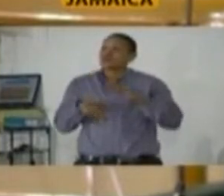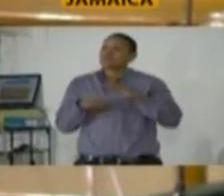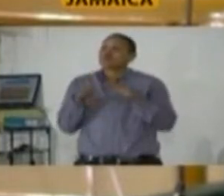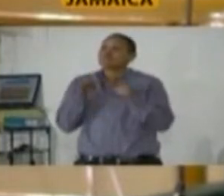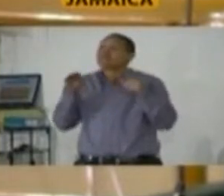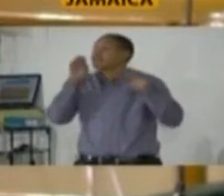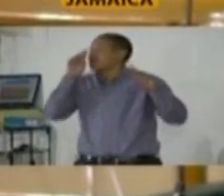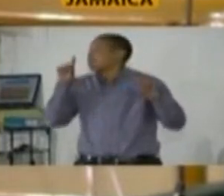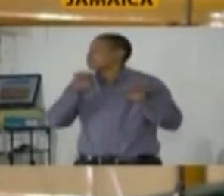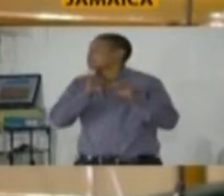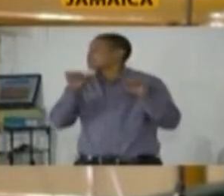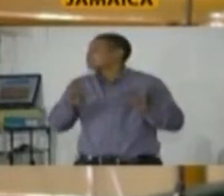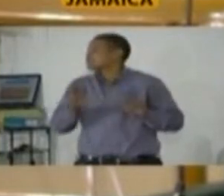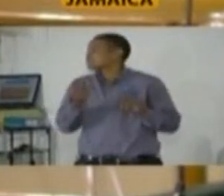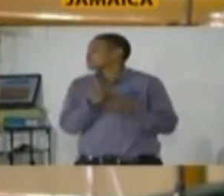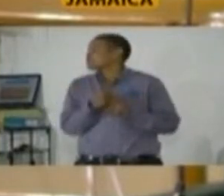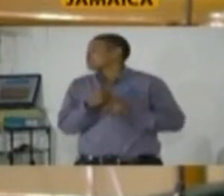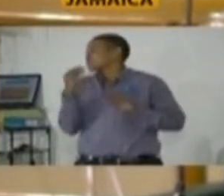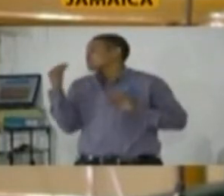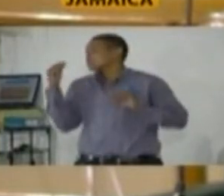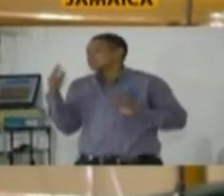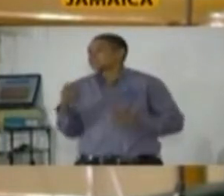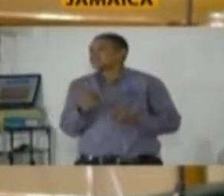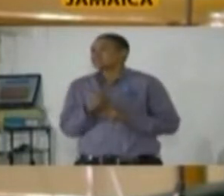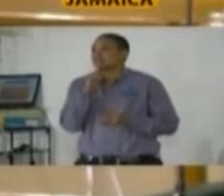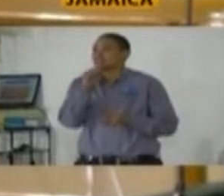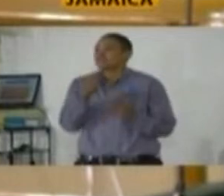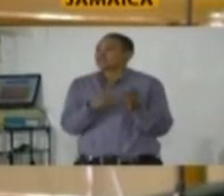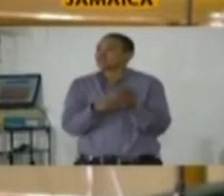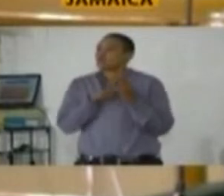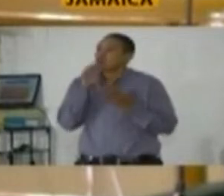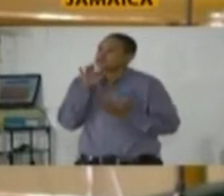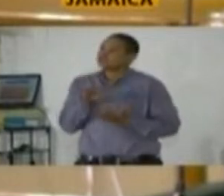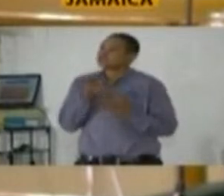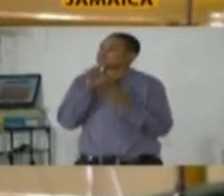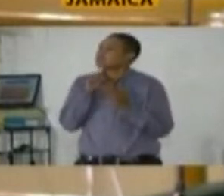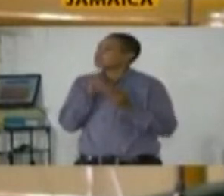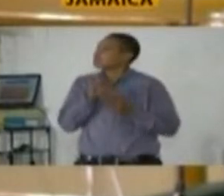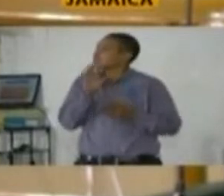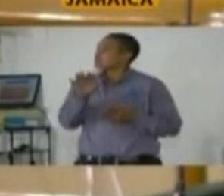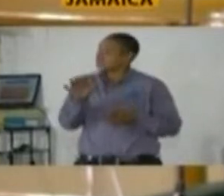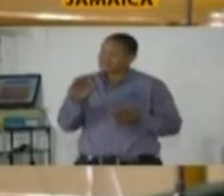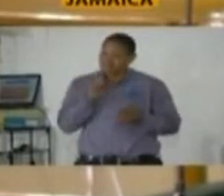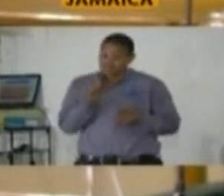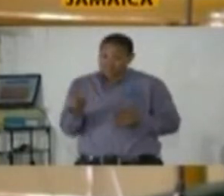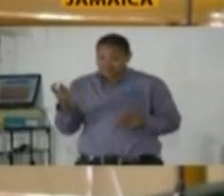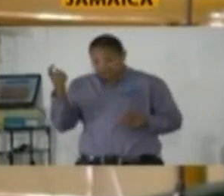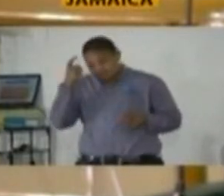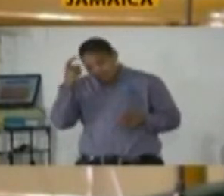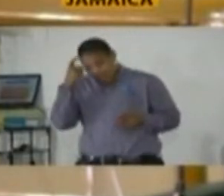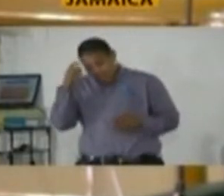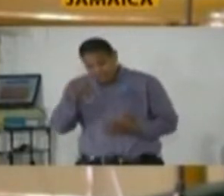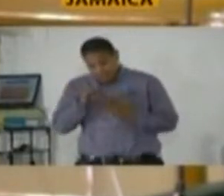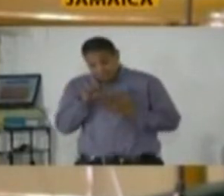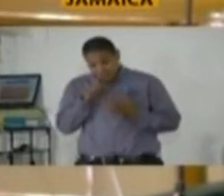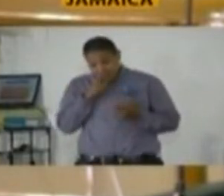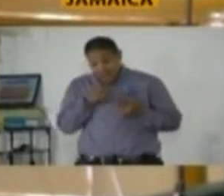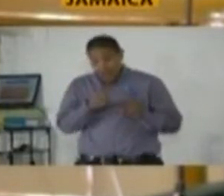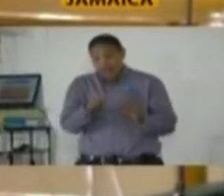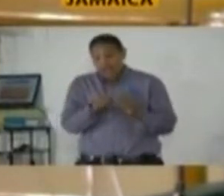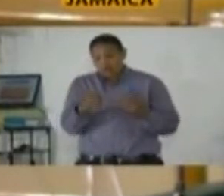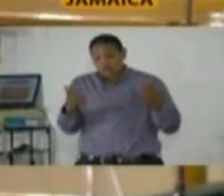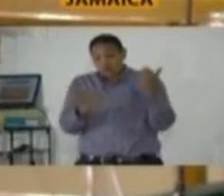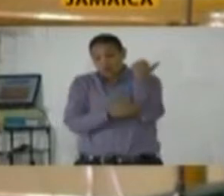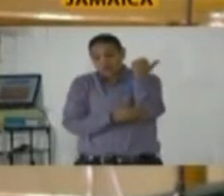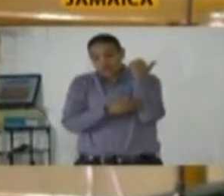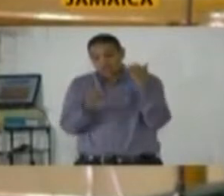education system. Teachers are therefore required to specialize in one of 8 defined specializations aligned to the national